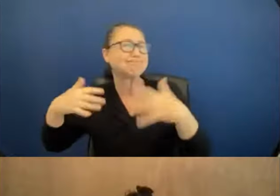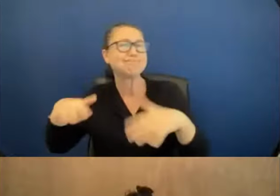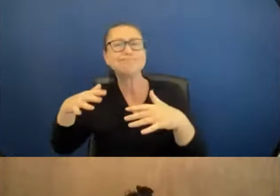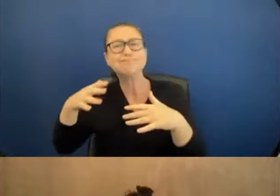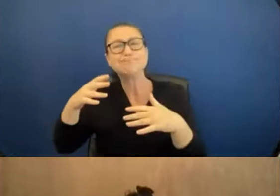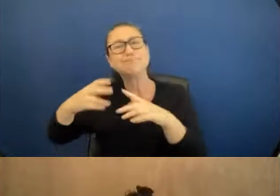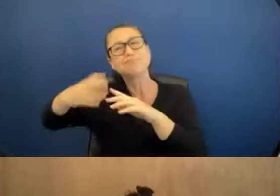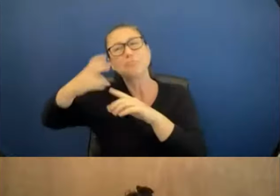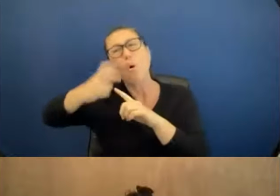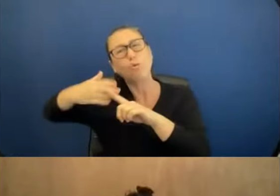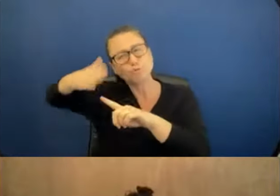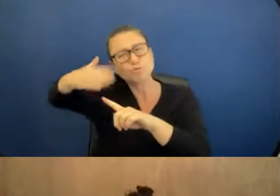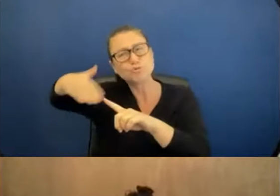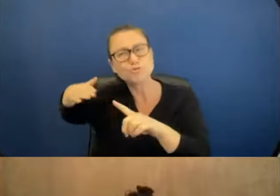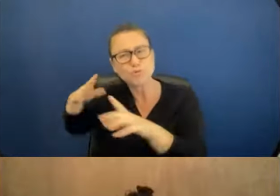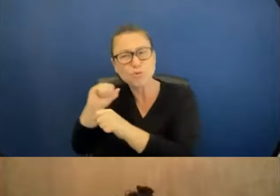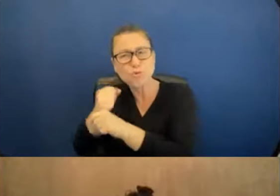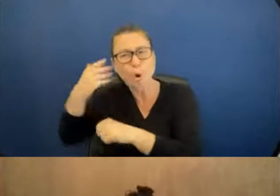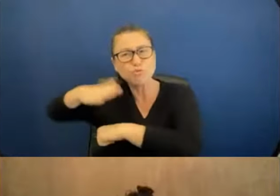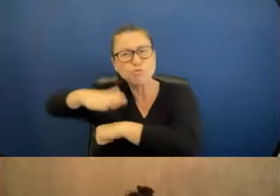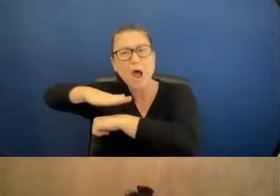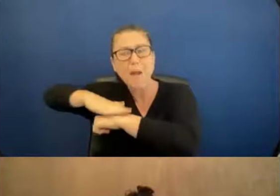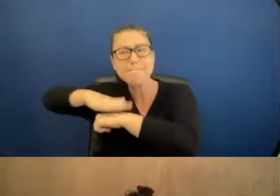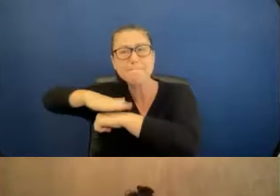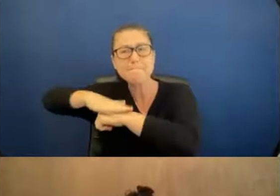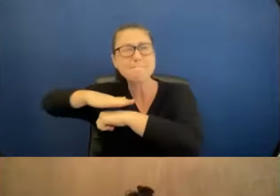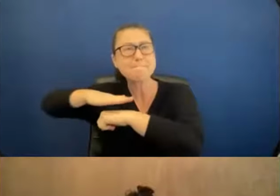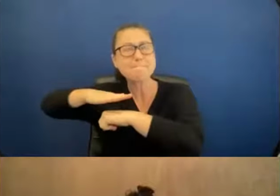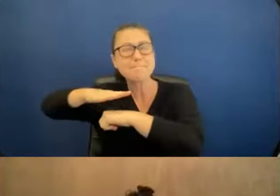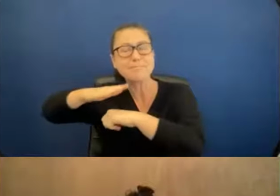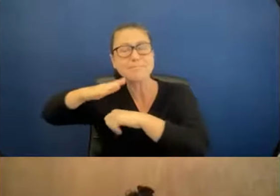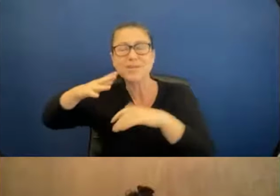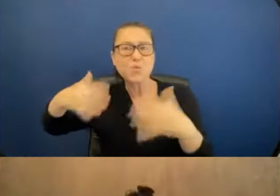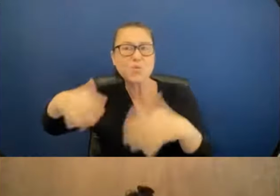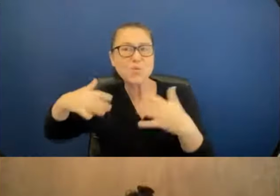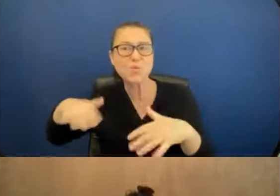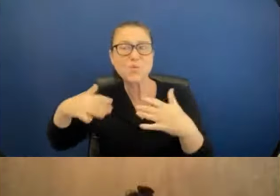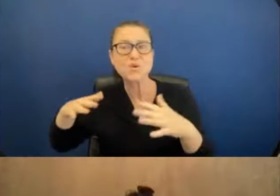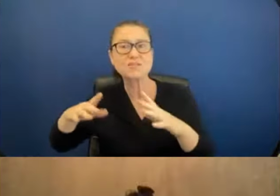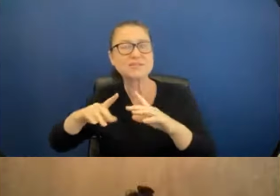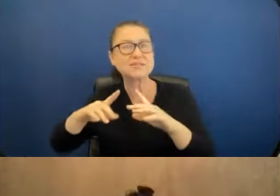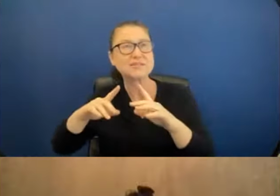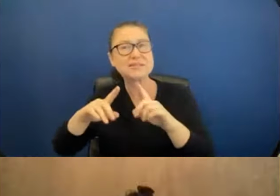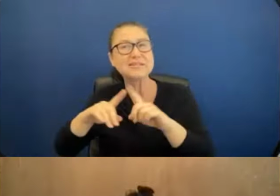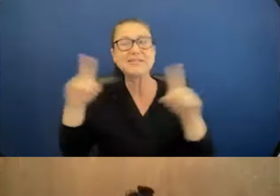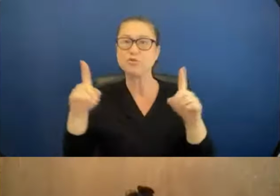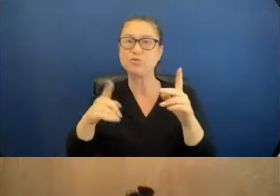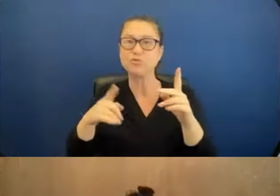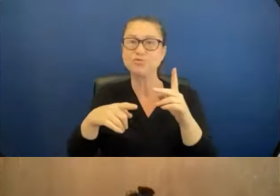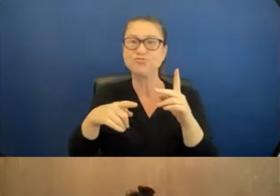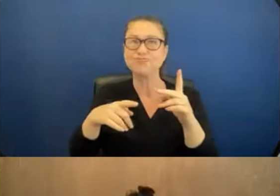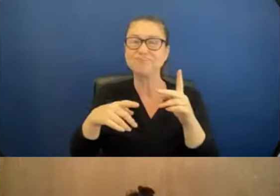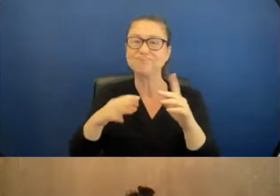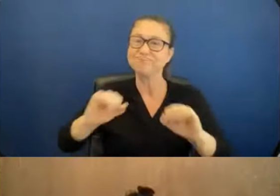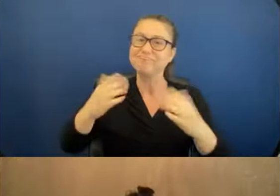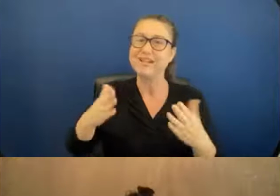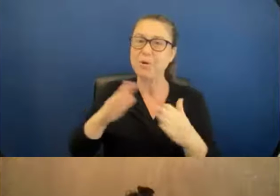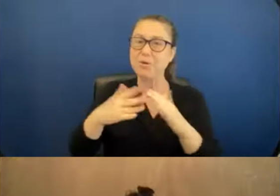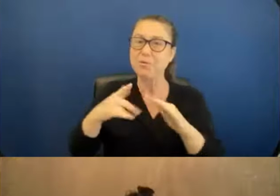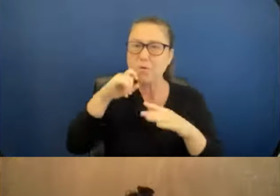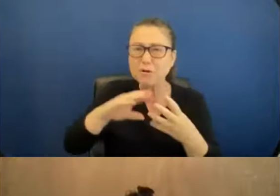and greater infrastructure than what the kind of current community could, um, create for itself. Um,